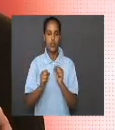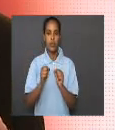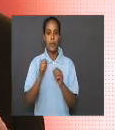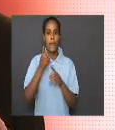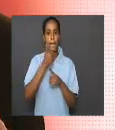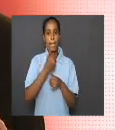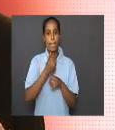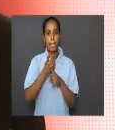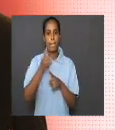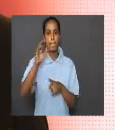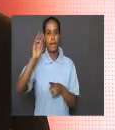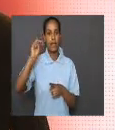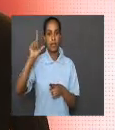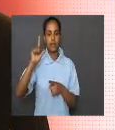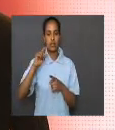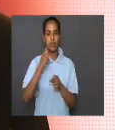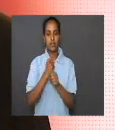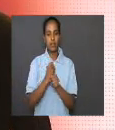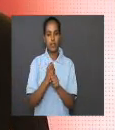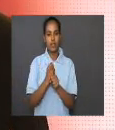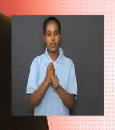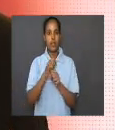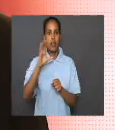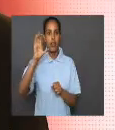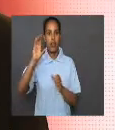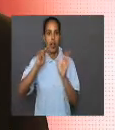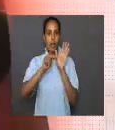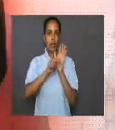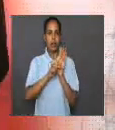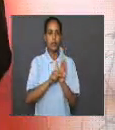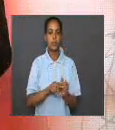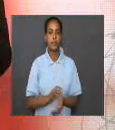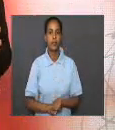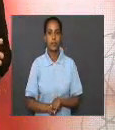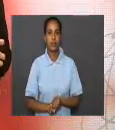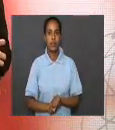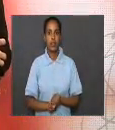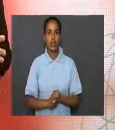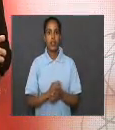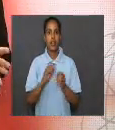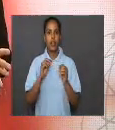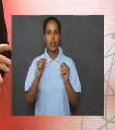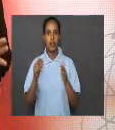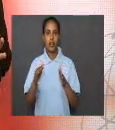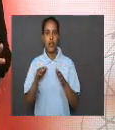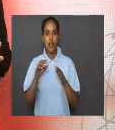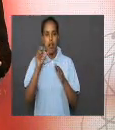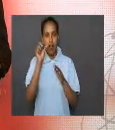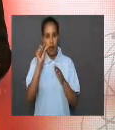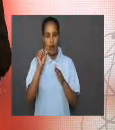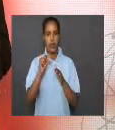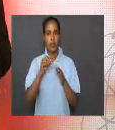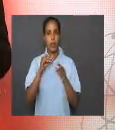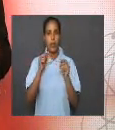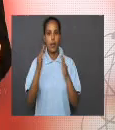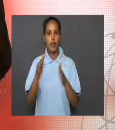metal fluoride. This is done at the cathode. The cryolite lowers the melting